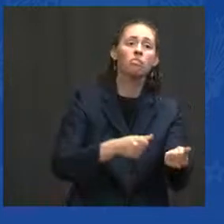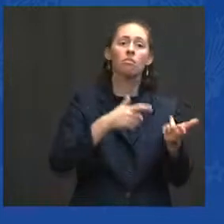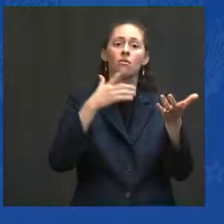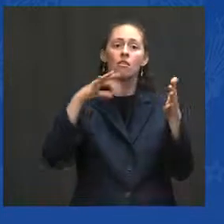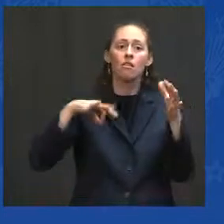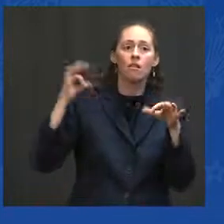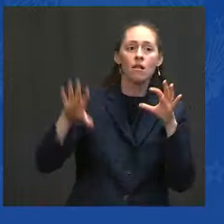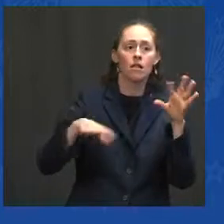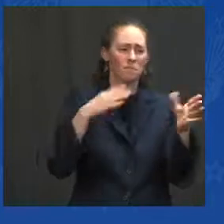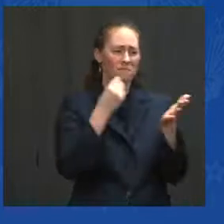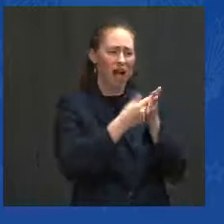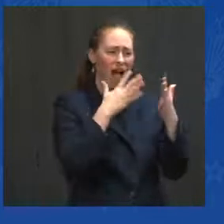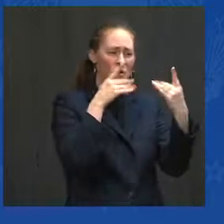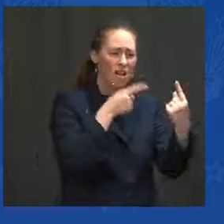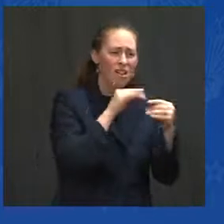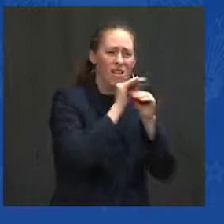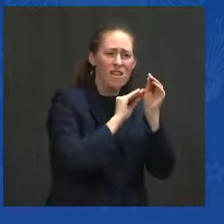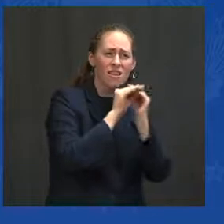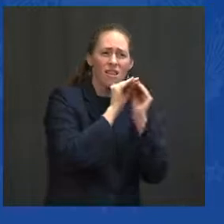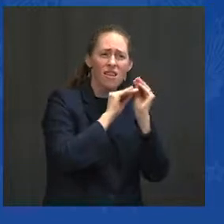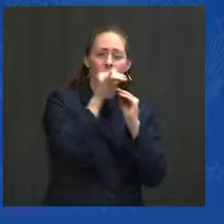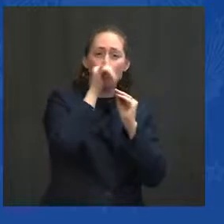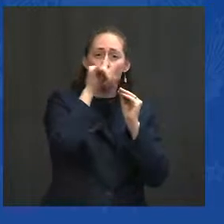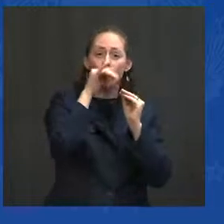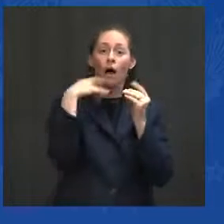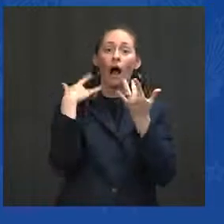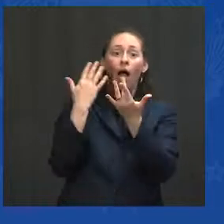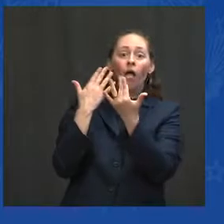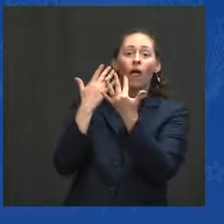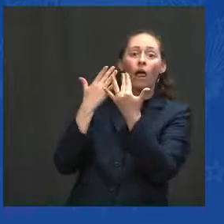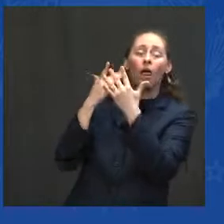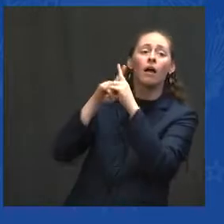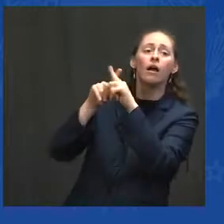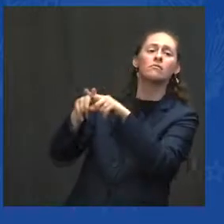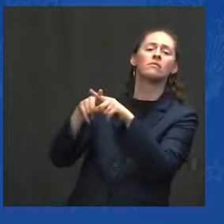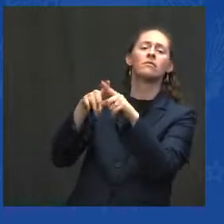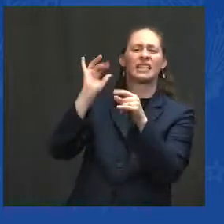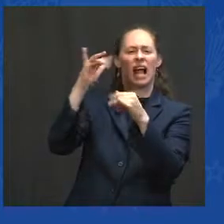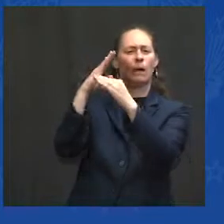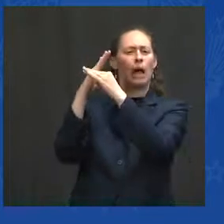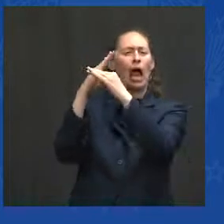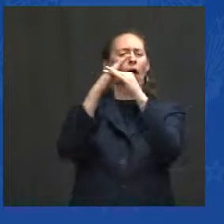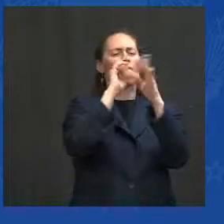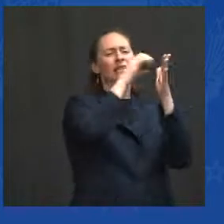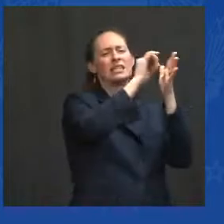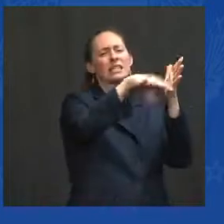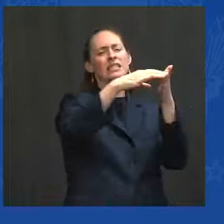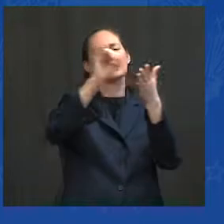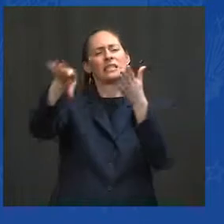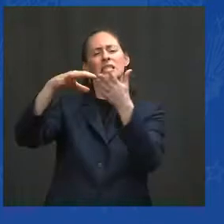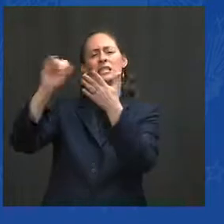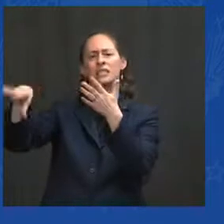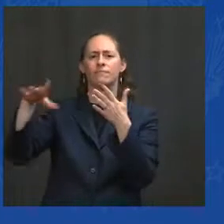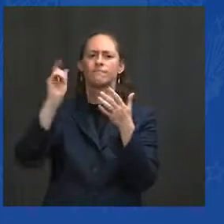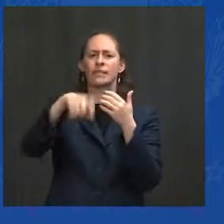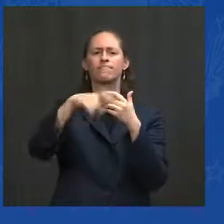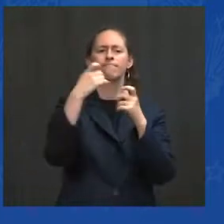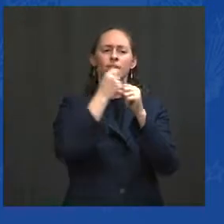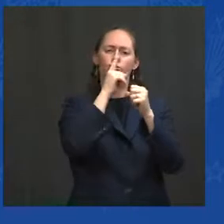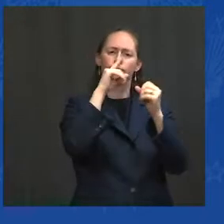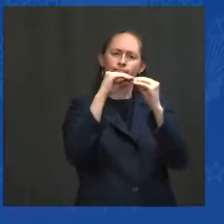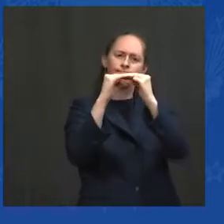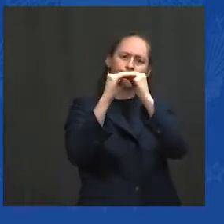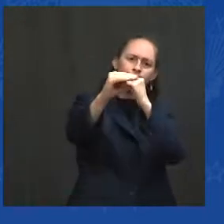income while you're waiting. We should remove that barrier, providing more mobility, more opportunity, higher wages for families